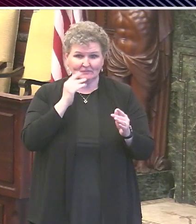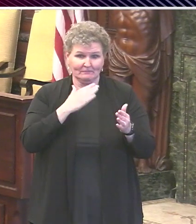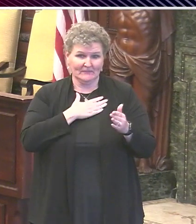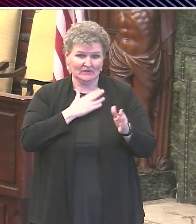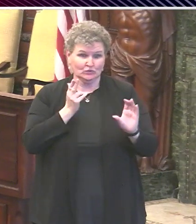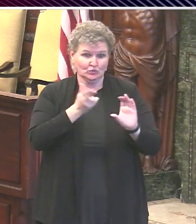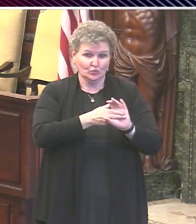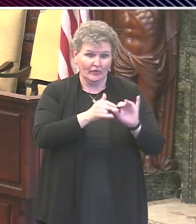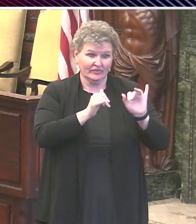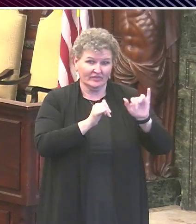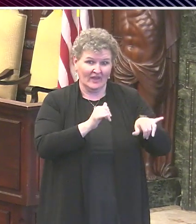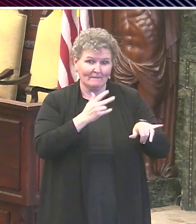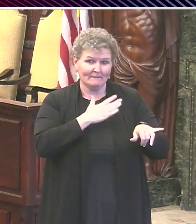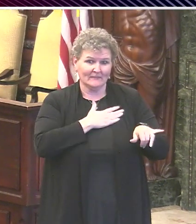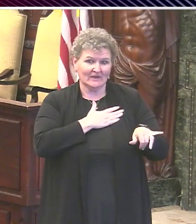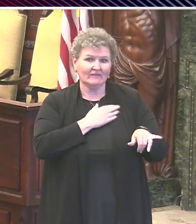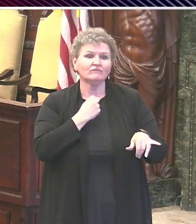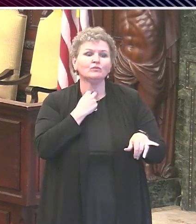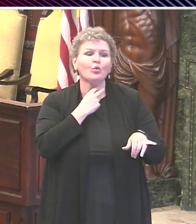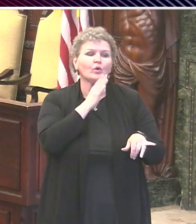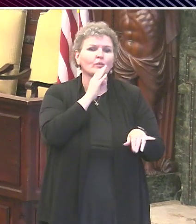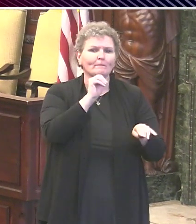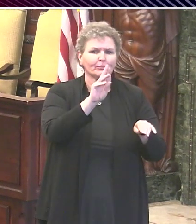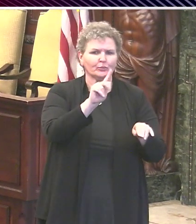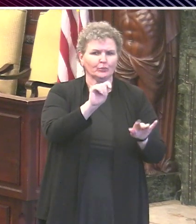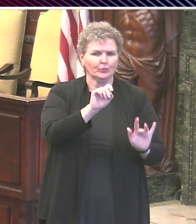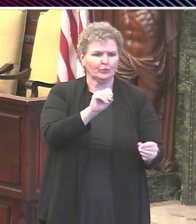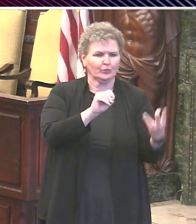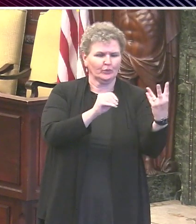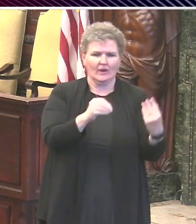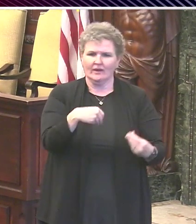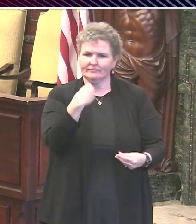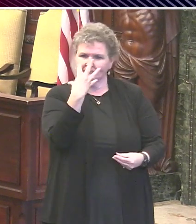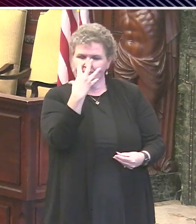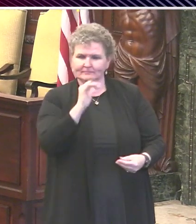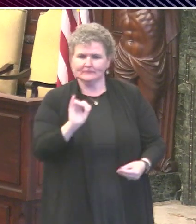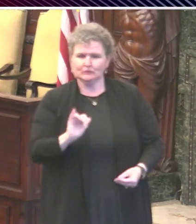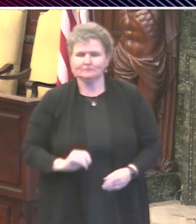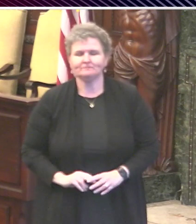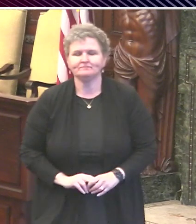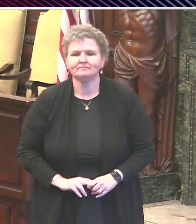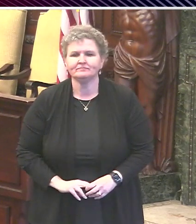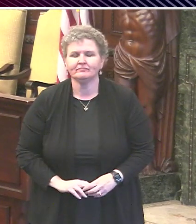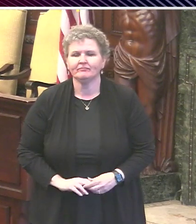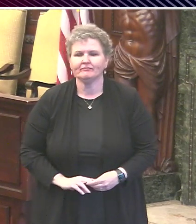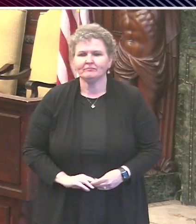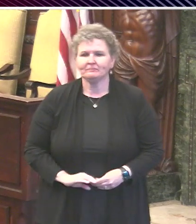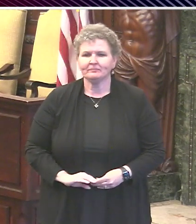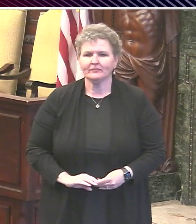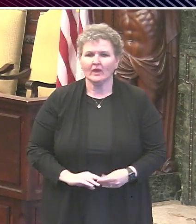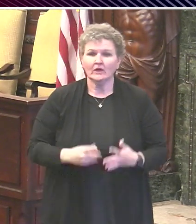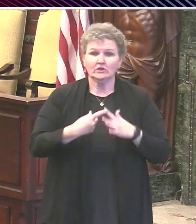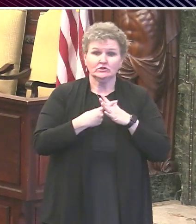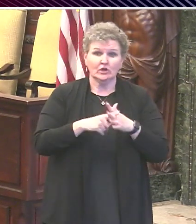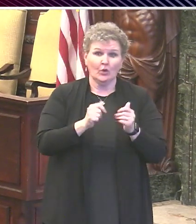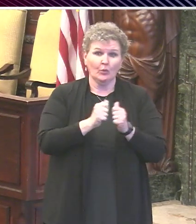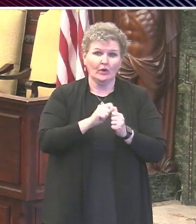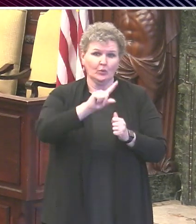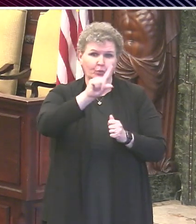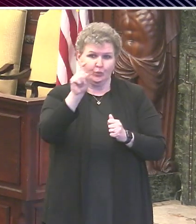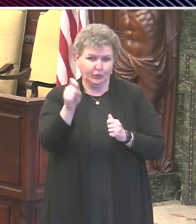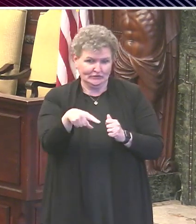us for Q&A to please unmute and turn your video on at this time. We will start with questions related